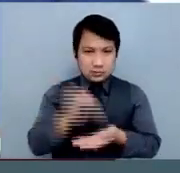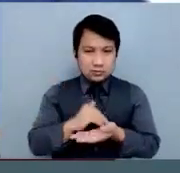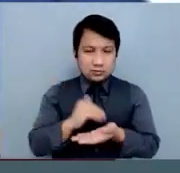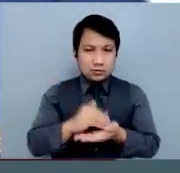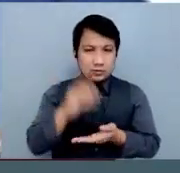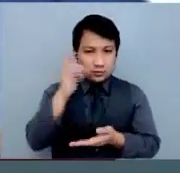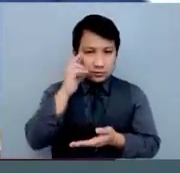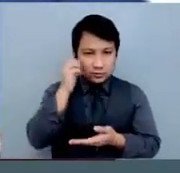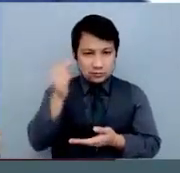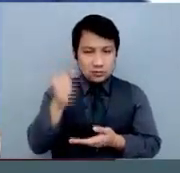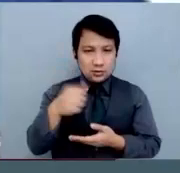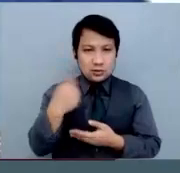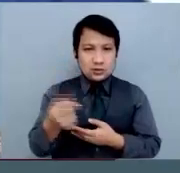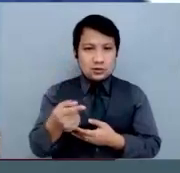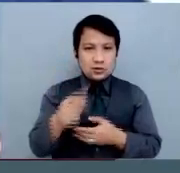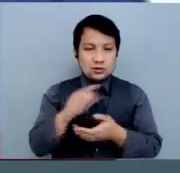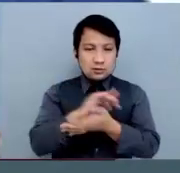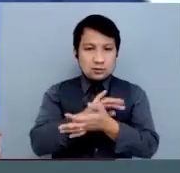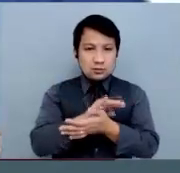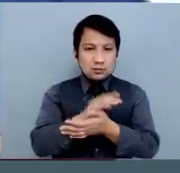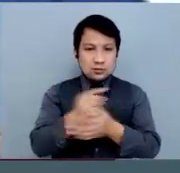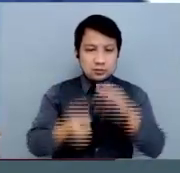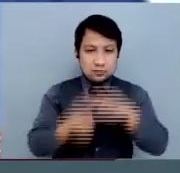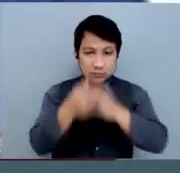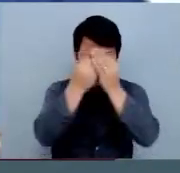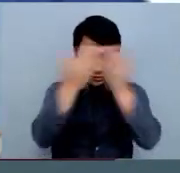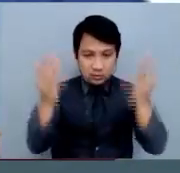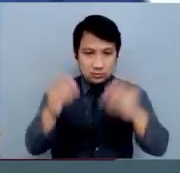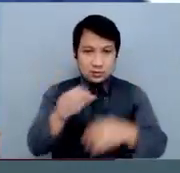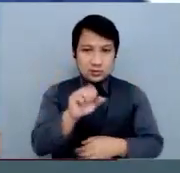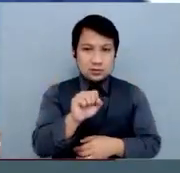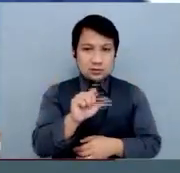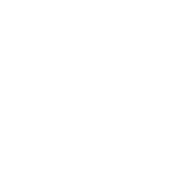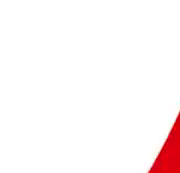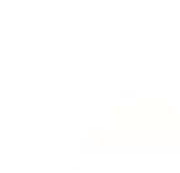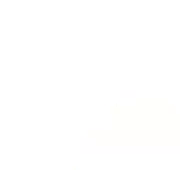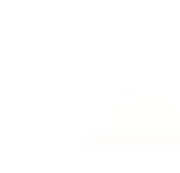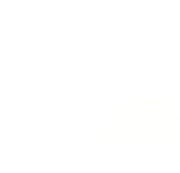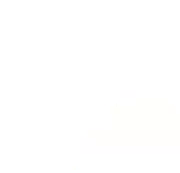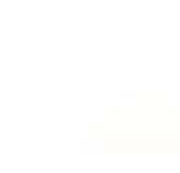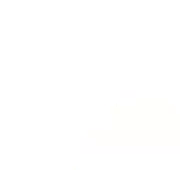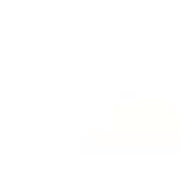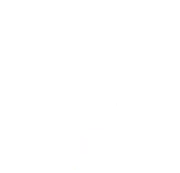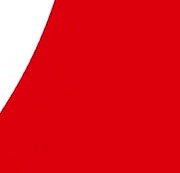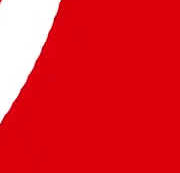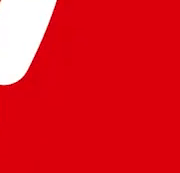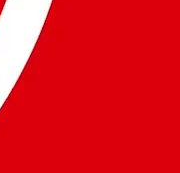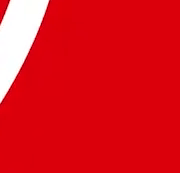Solante from the Vaccine Expert Panel and from San Lazaro Hospital. Thank you, sir.